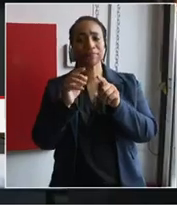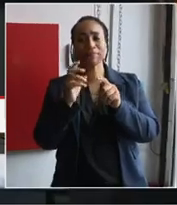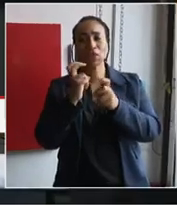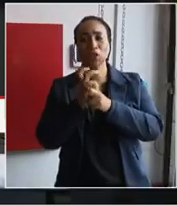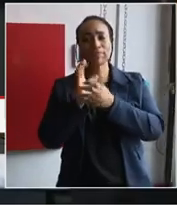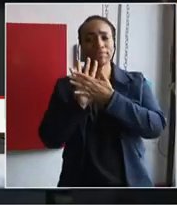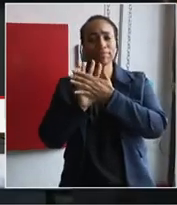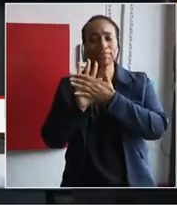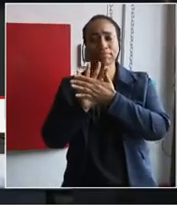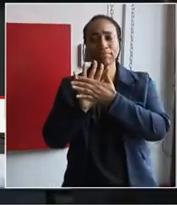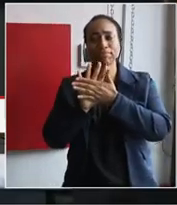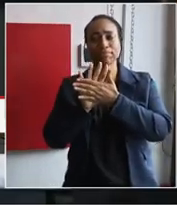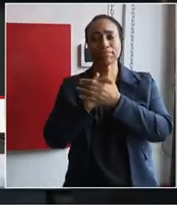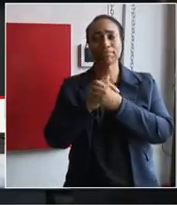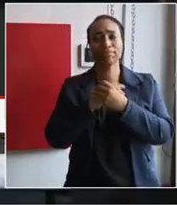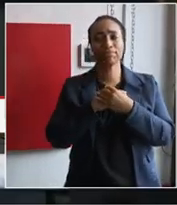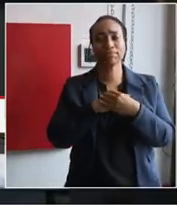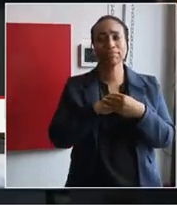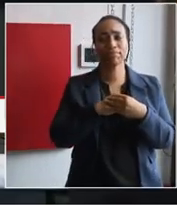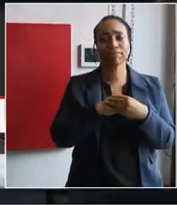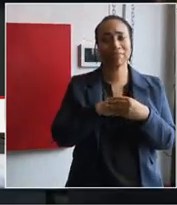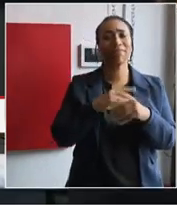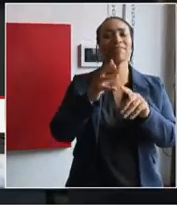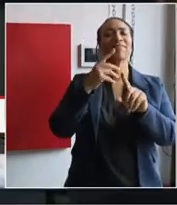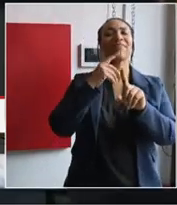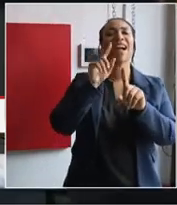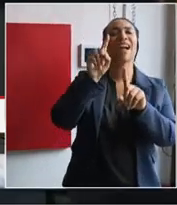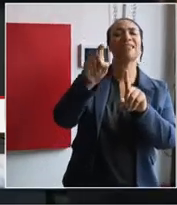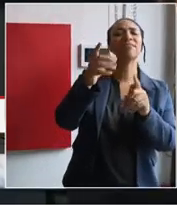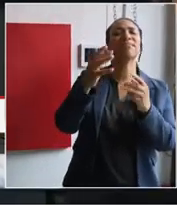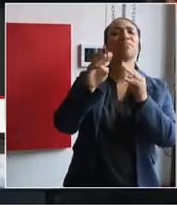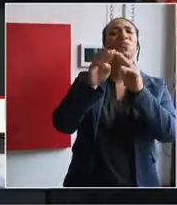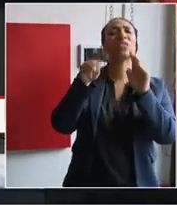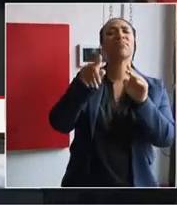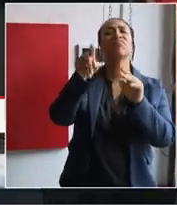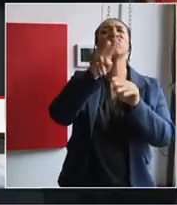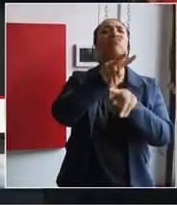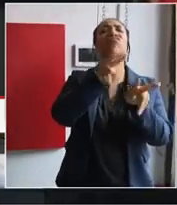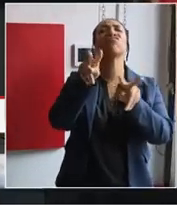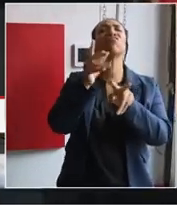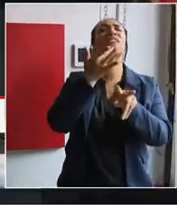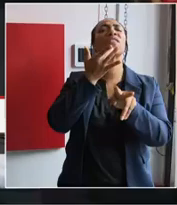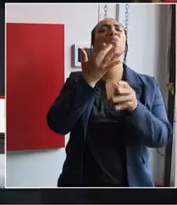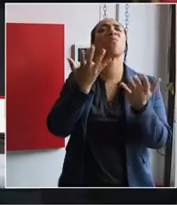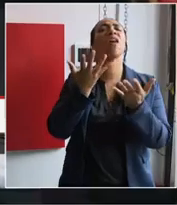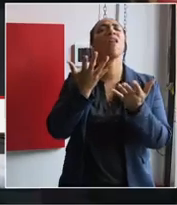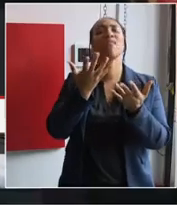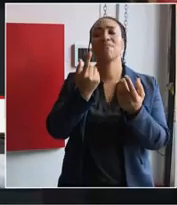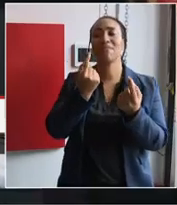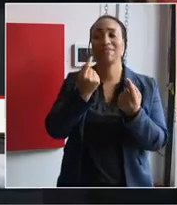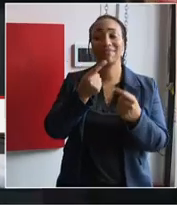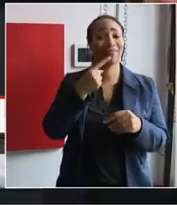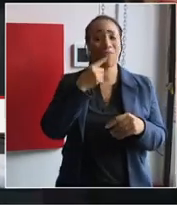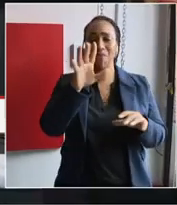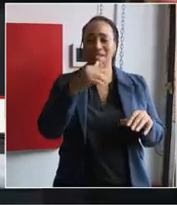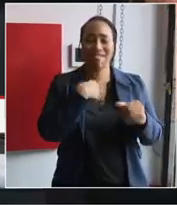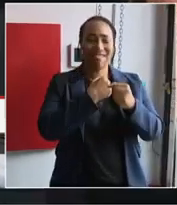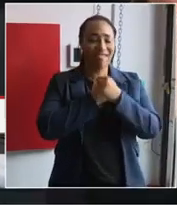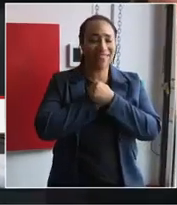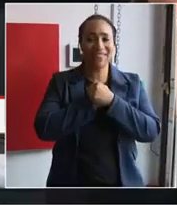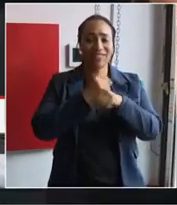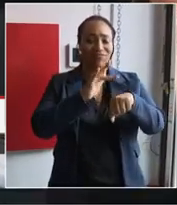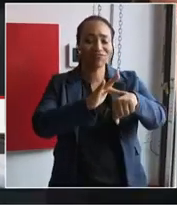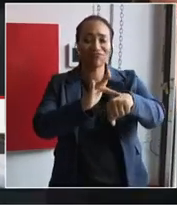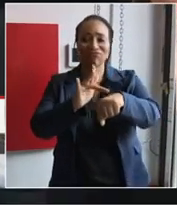It'll appeal to people of all ages, people who are very familiar with go-go, and people who are just discovering it. But I